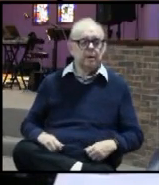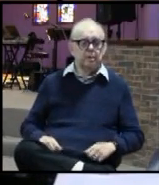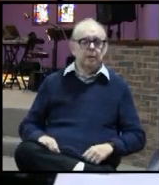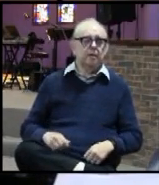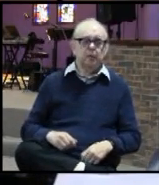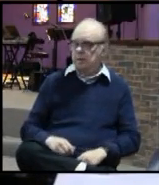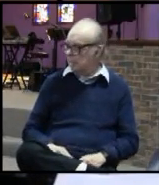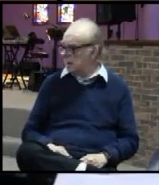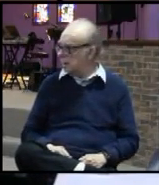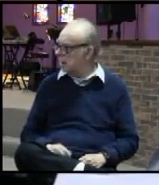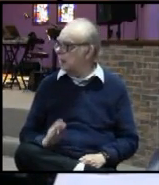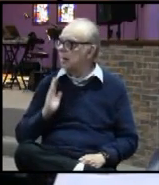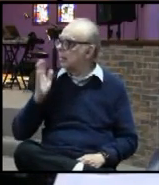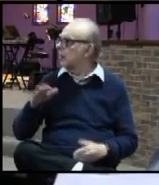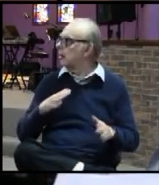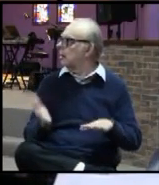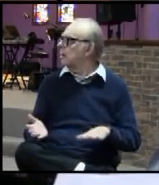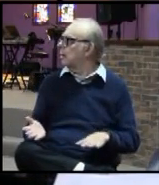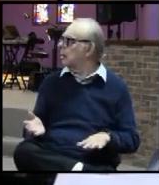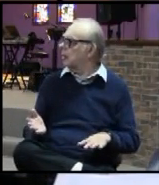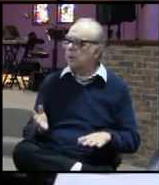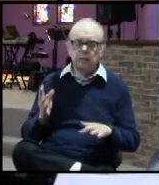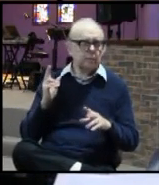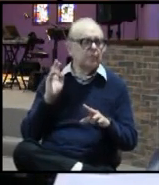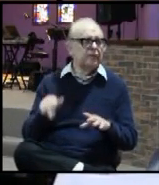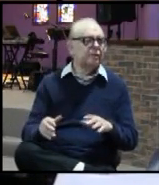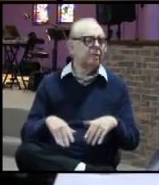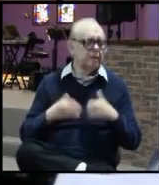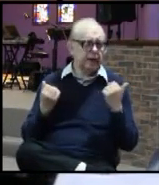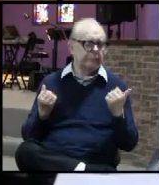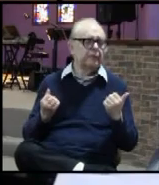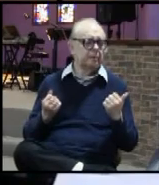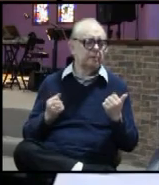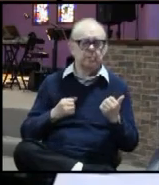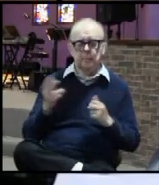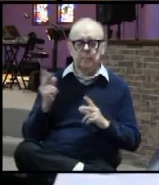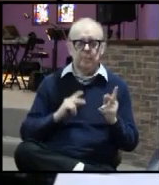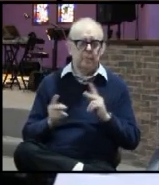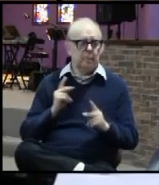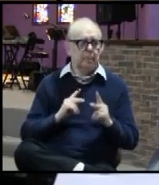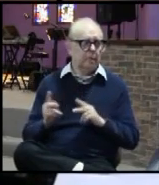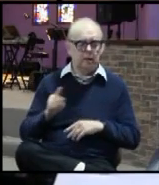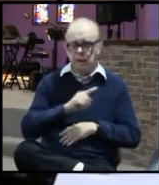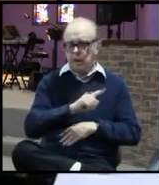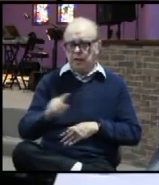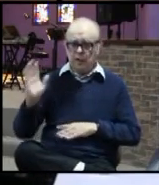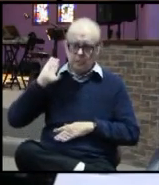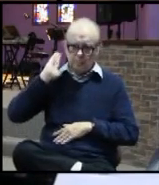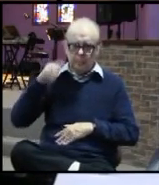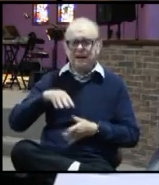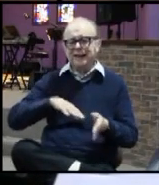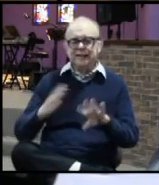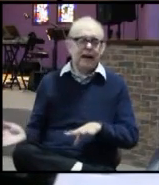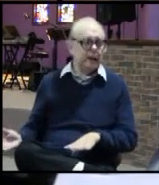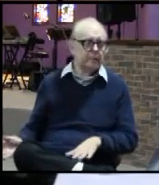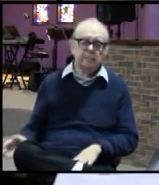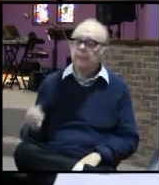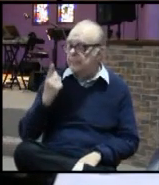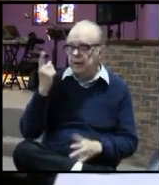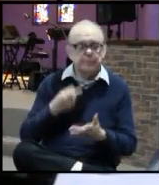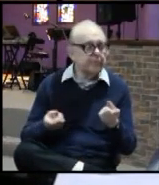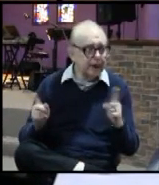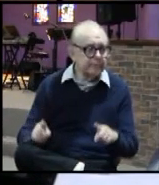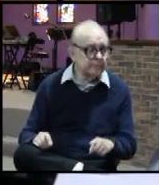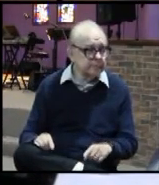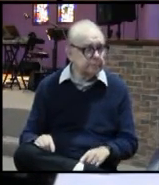of it. We're going to die, but guess what? We're going to still live. All these other people around here, they're all going to die in there and have no clue what's happening next.